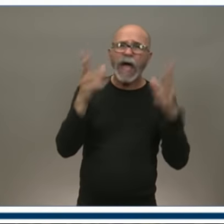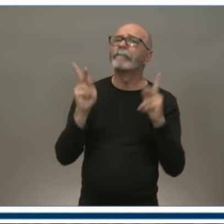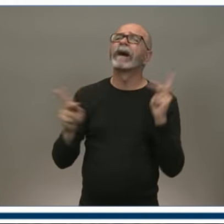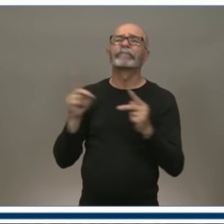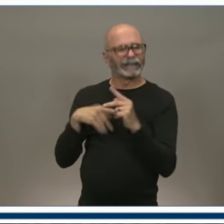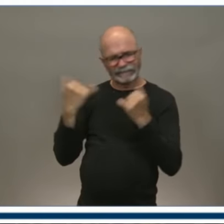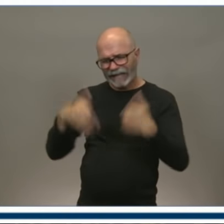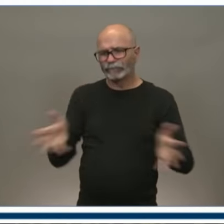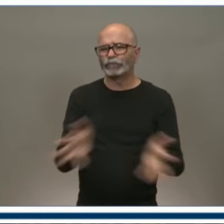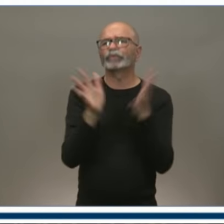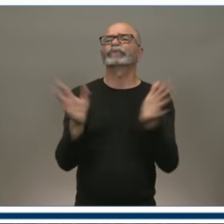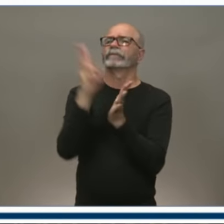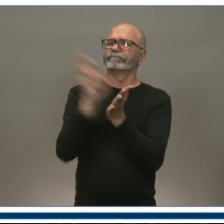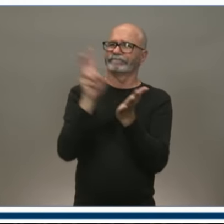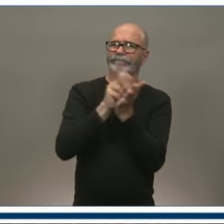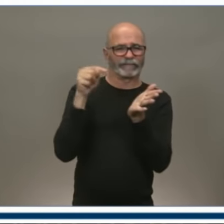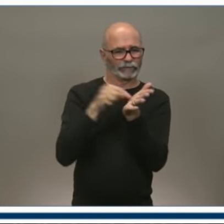using the app.